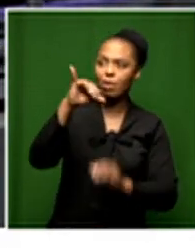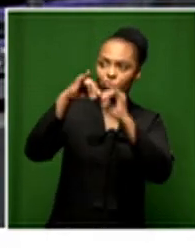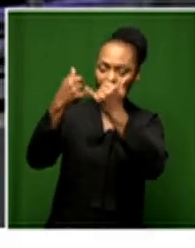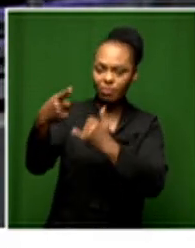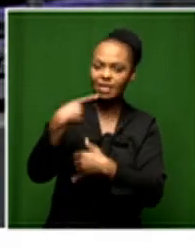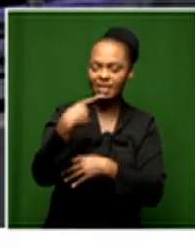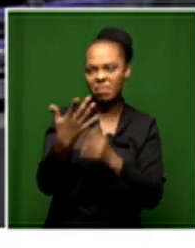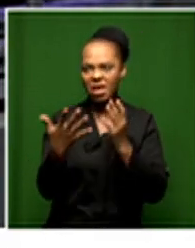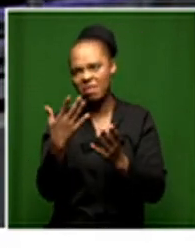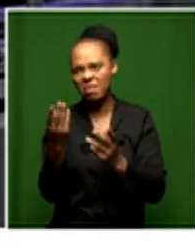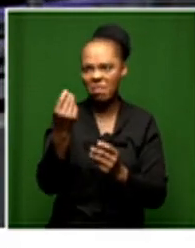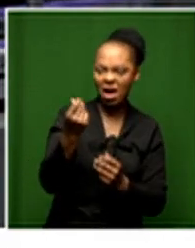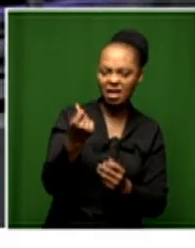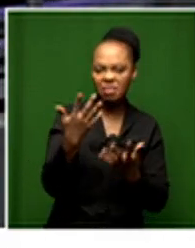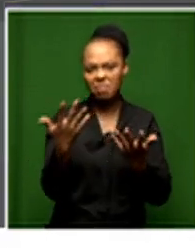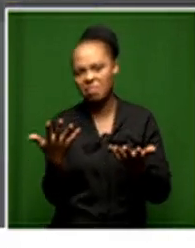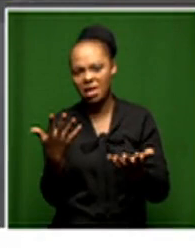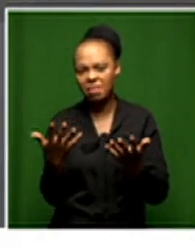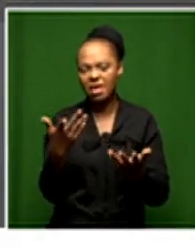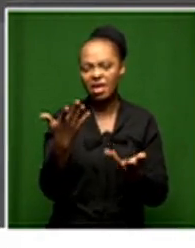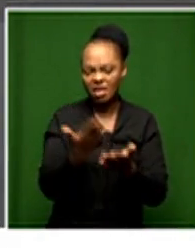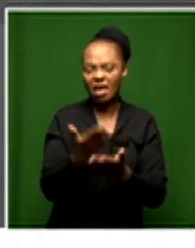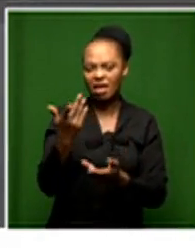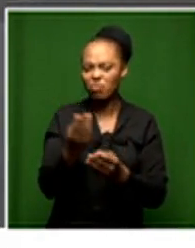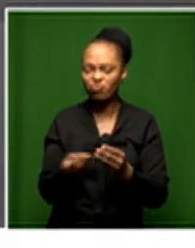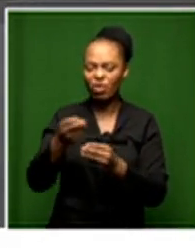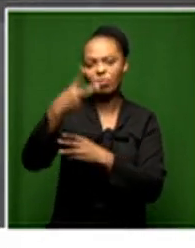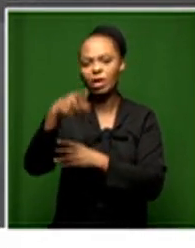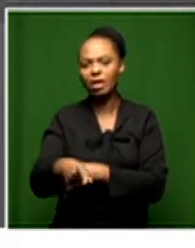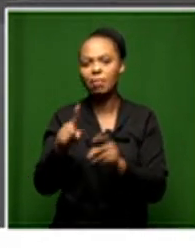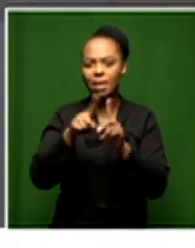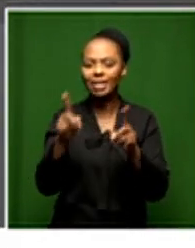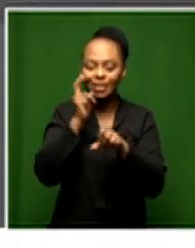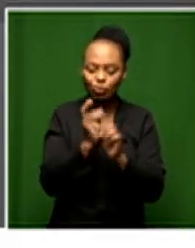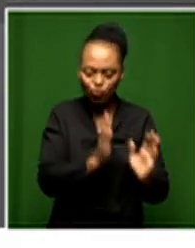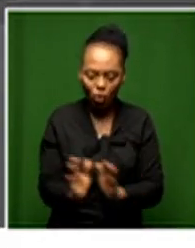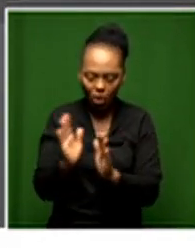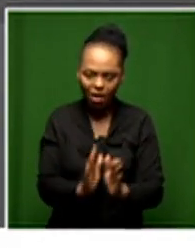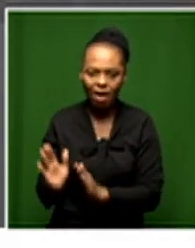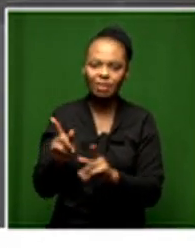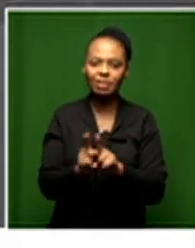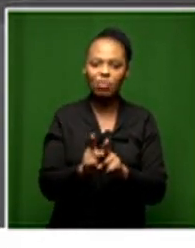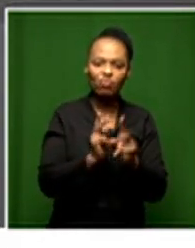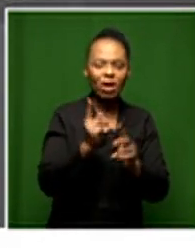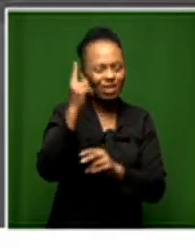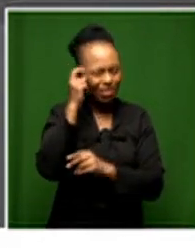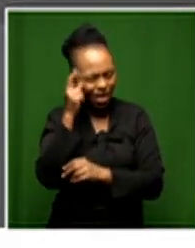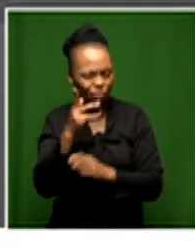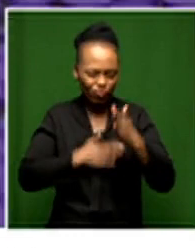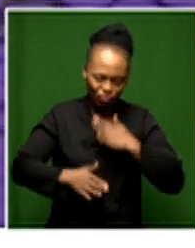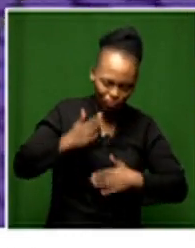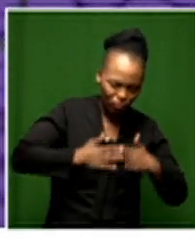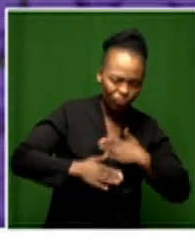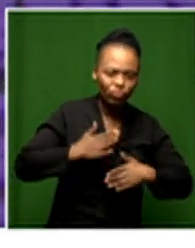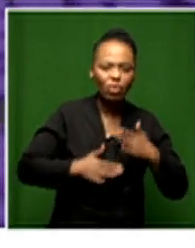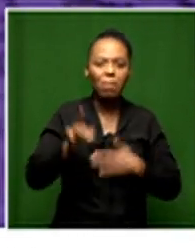that the price must be at that level, But that's why we have to be organized, coordinated, consistent, and patient,